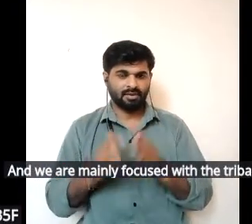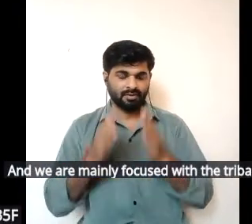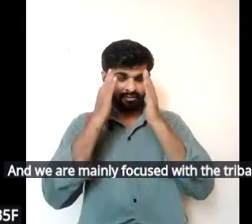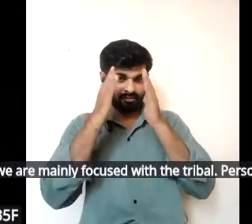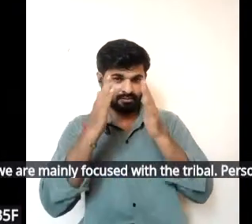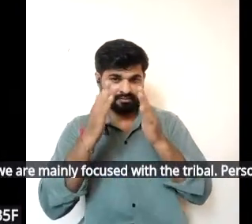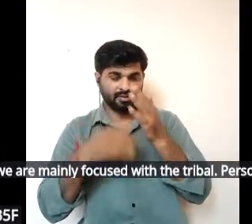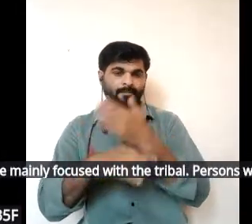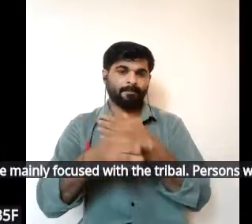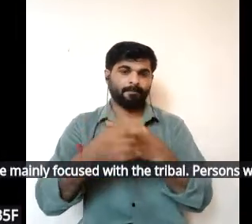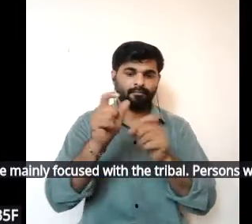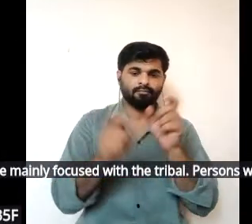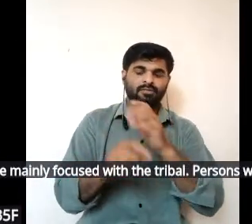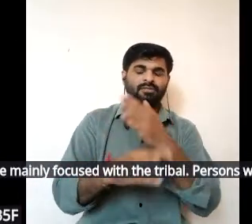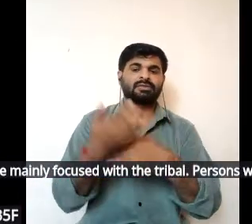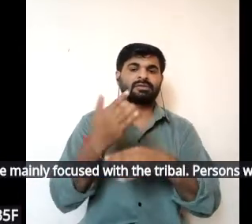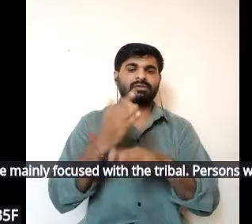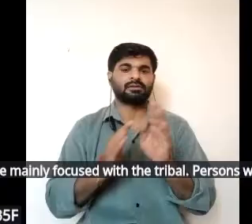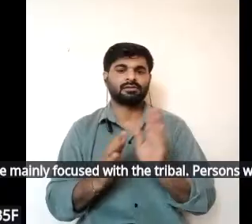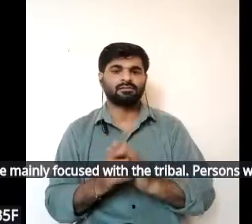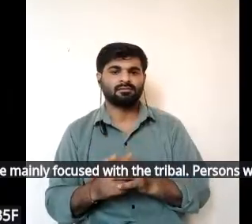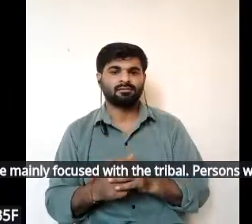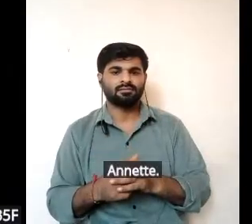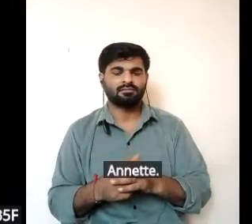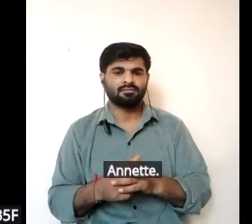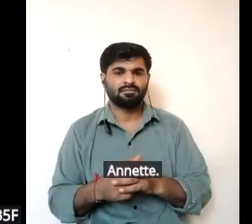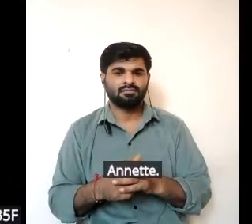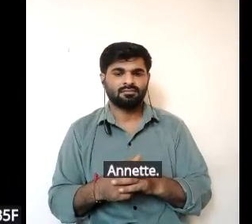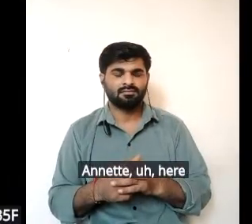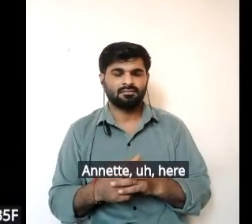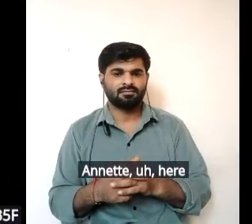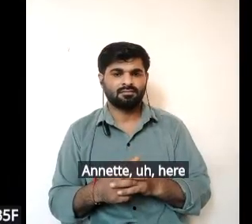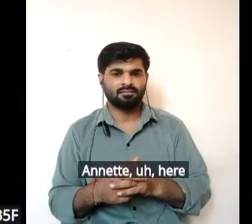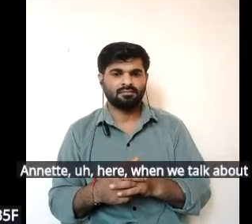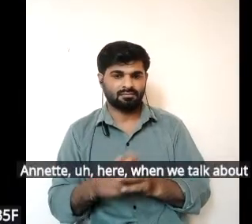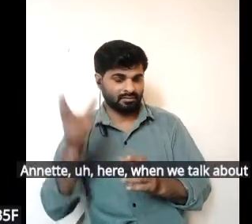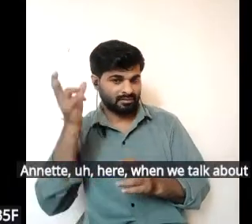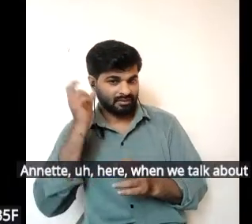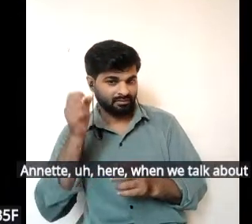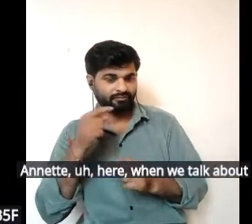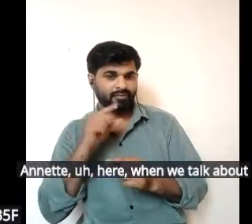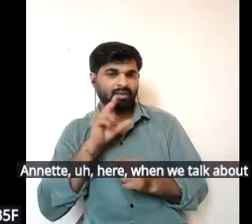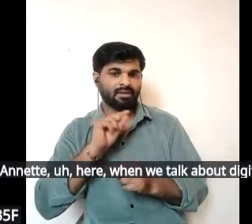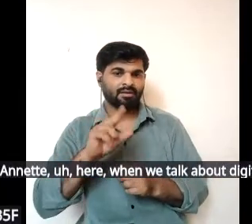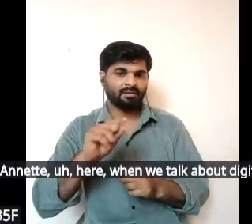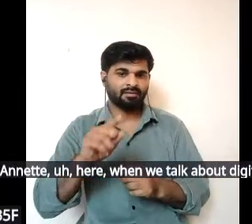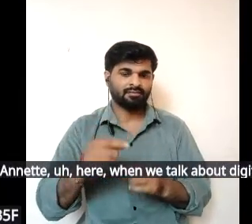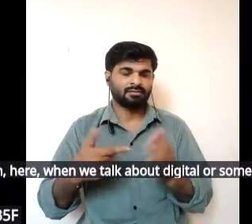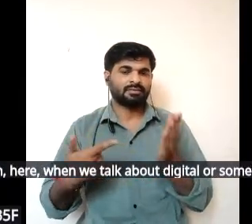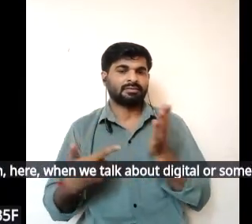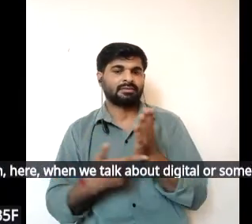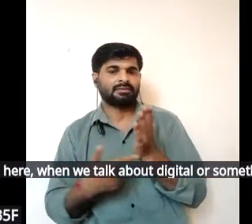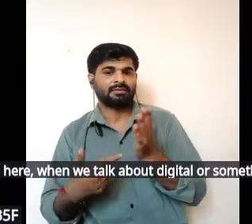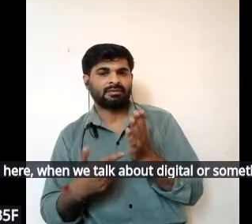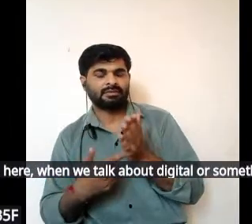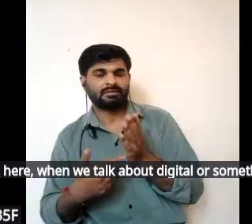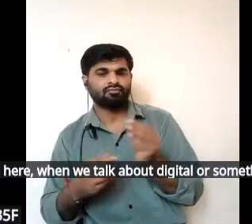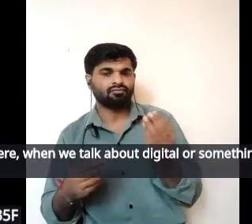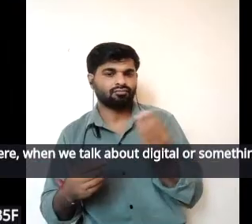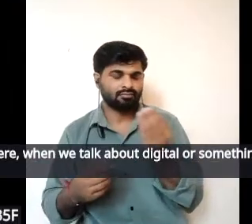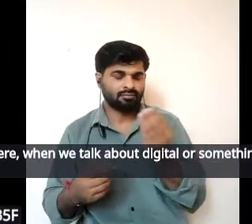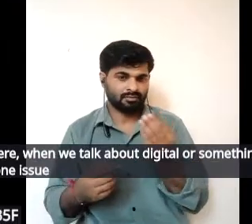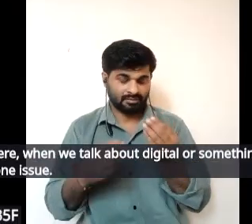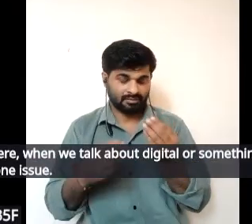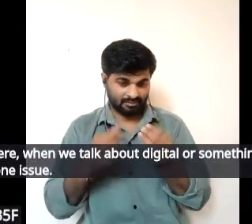disability. And then here, when we talk about digital or something like that, I just want to raise one